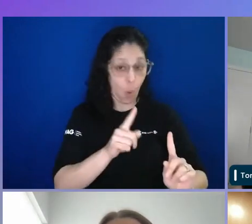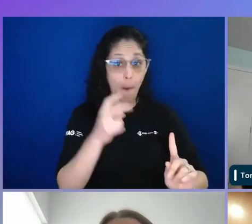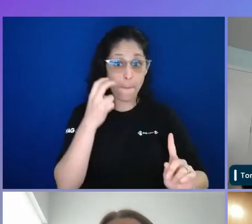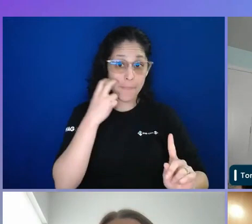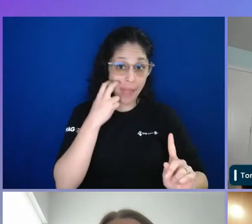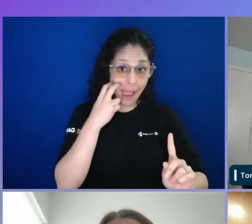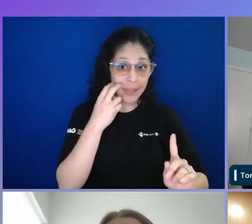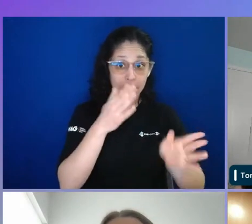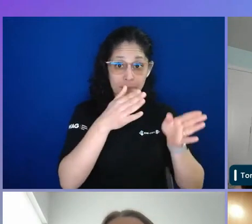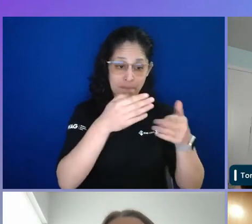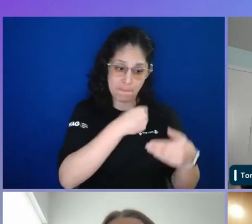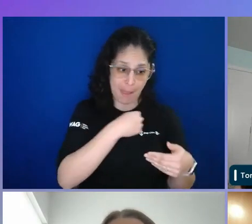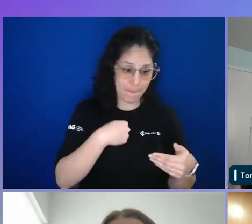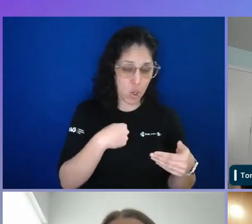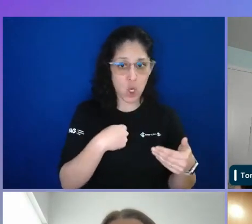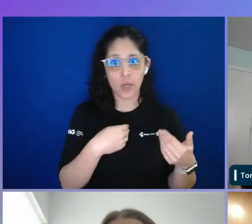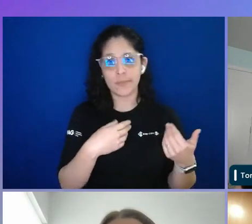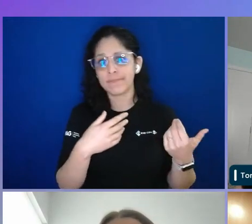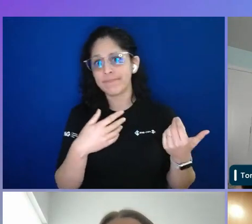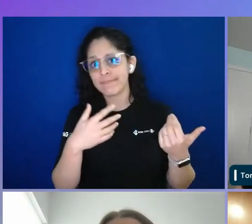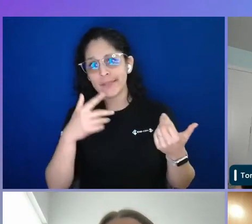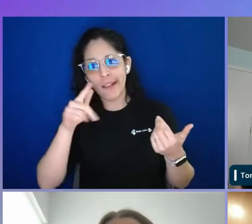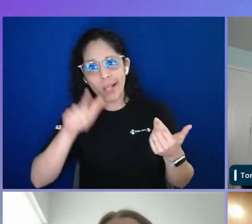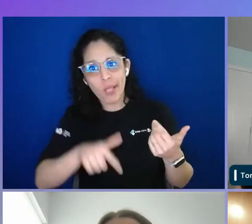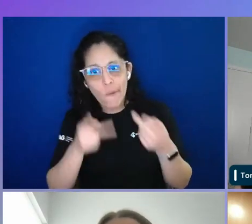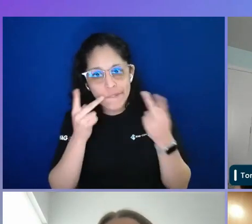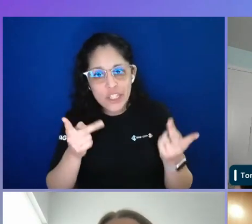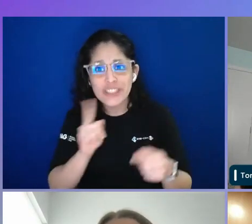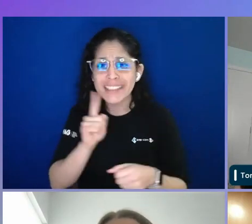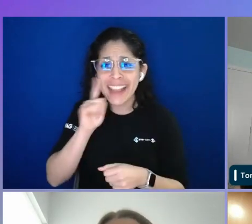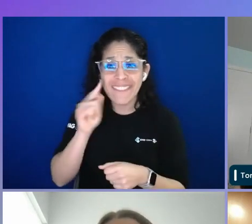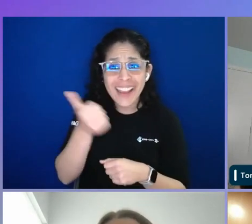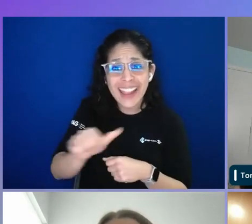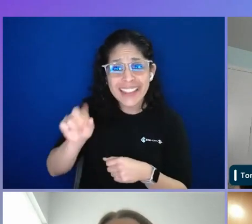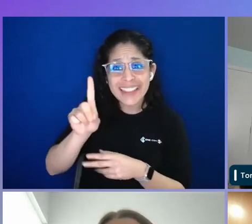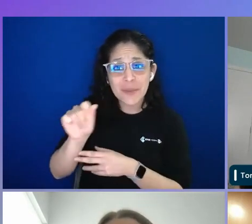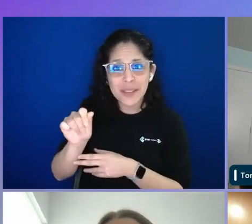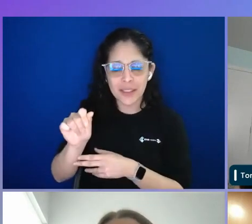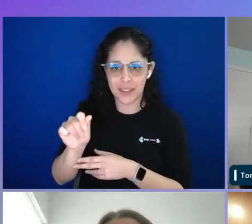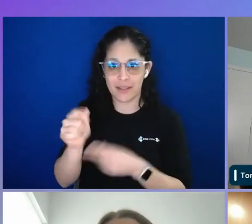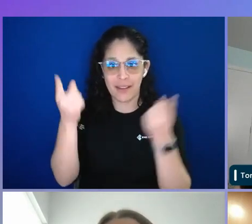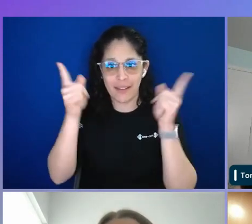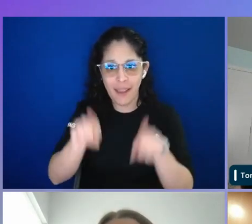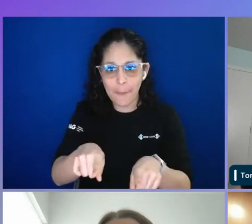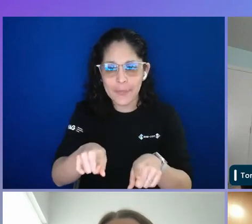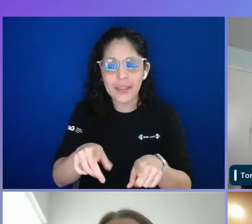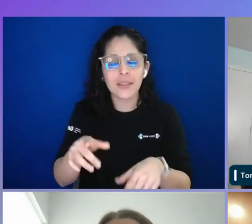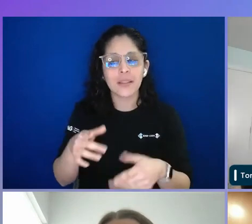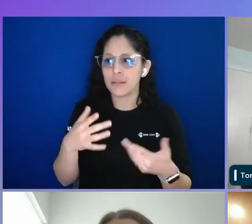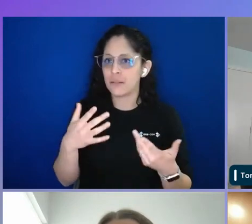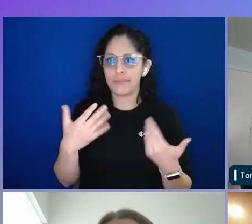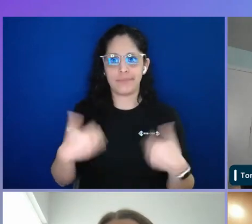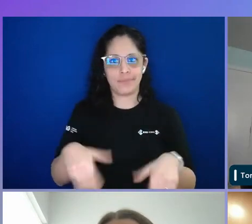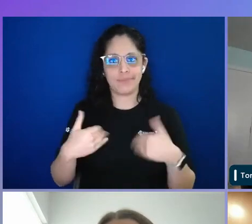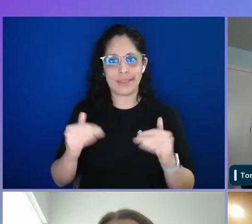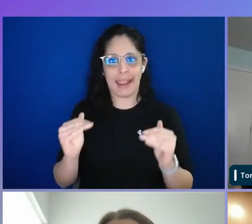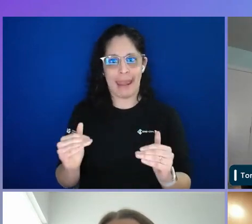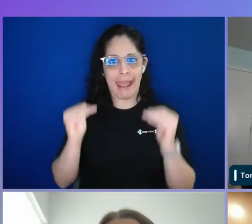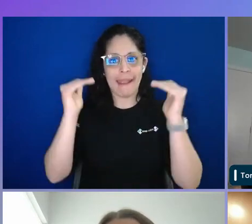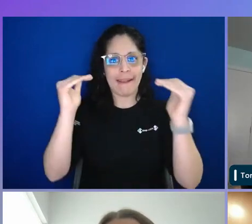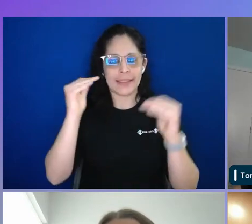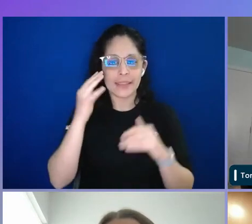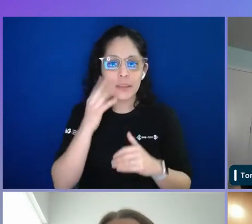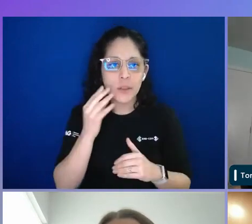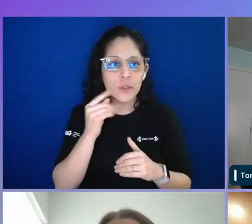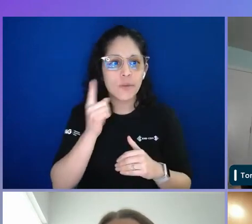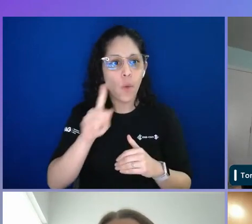low vision, deaf, any disability, and it turns out being an enhanced experience for